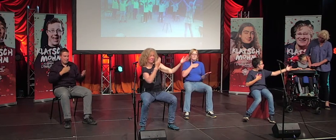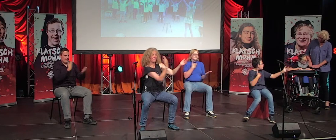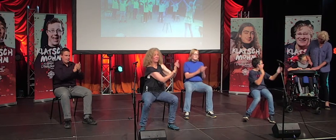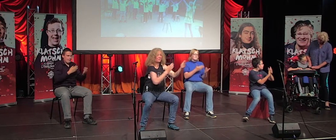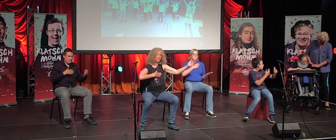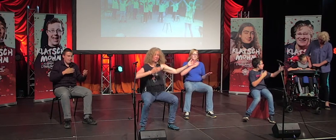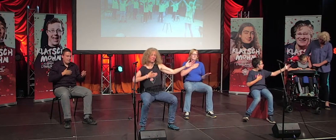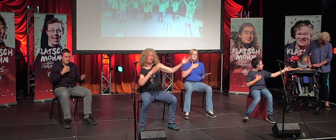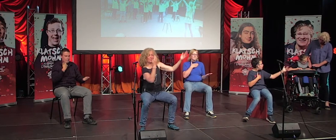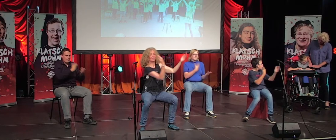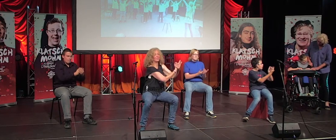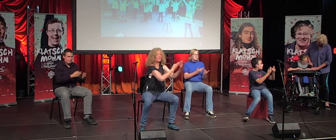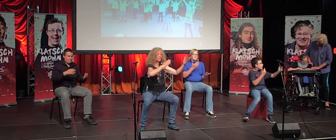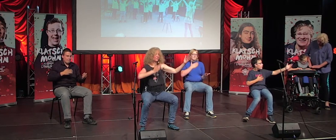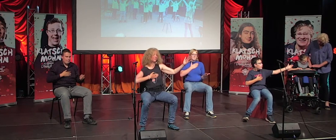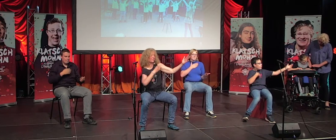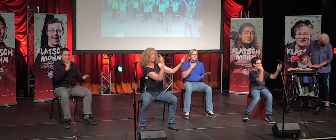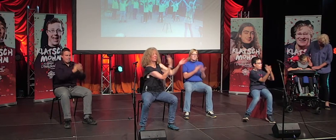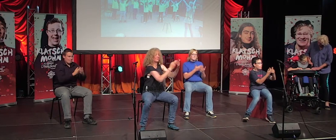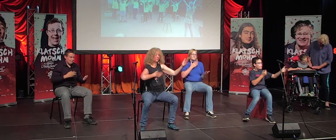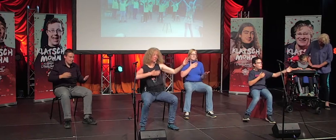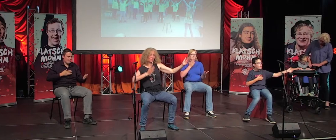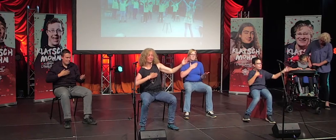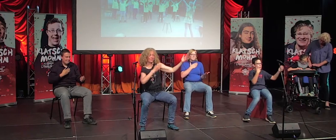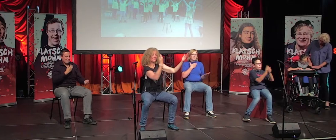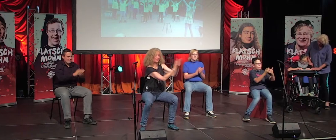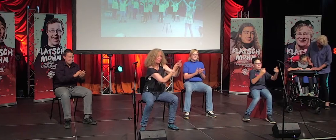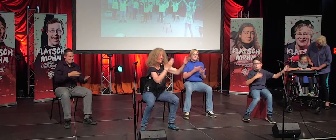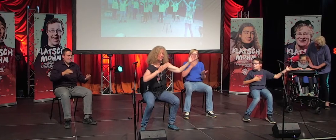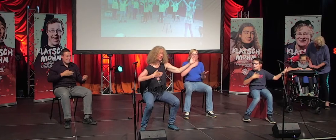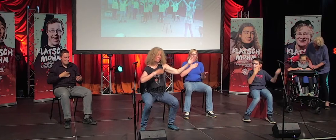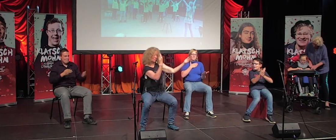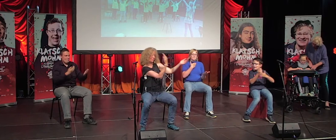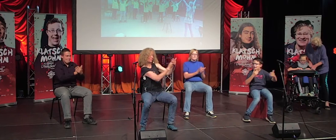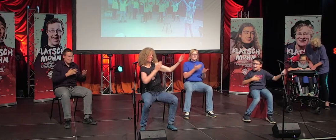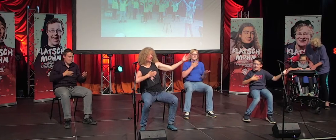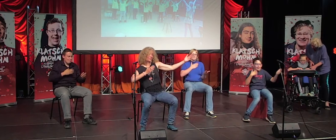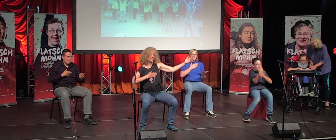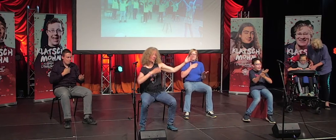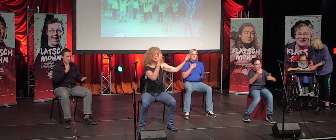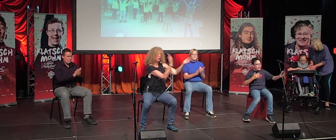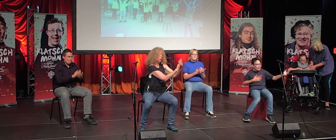same. But I've got memories and travel like gypsies in the night.